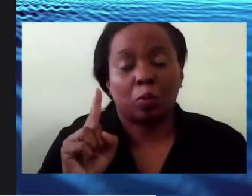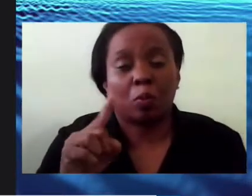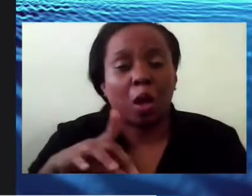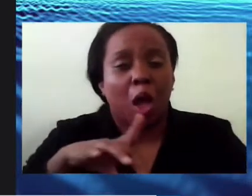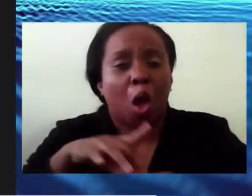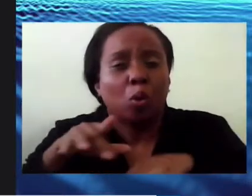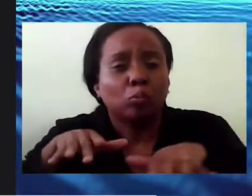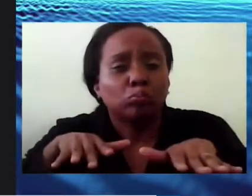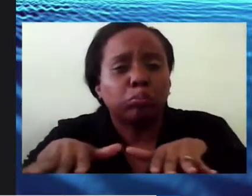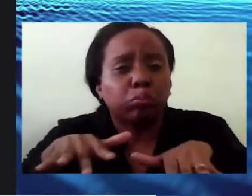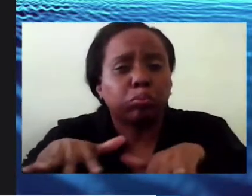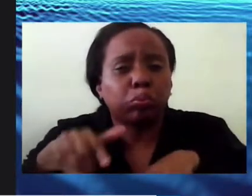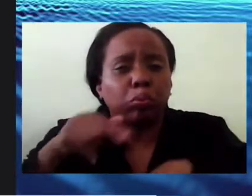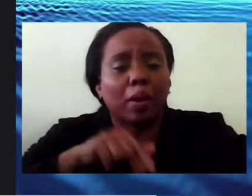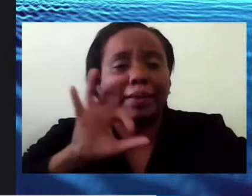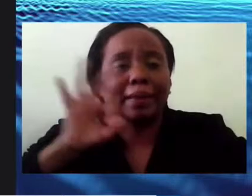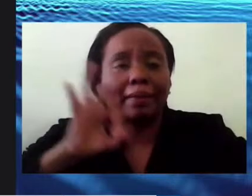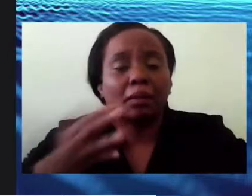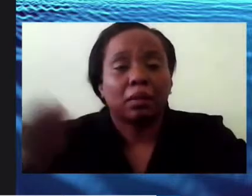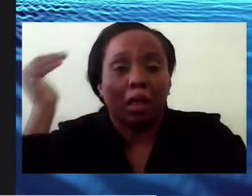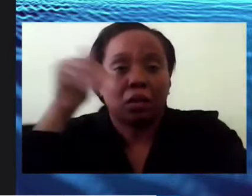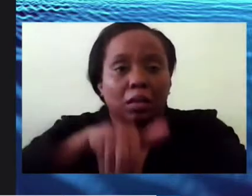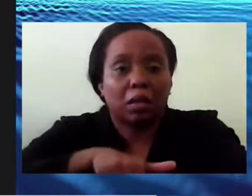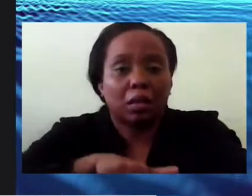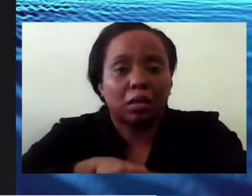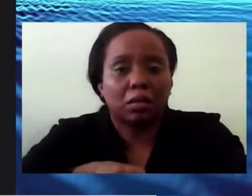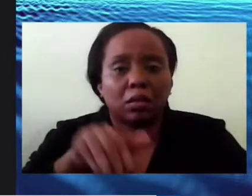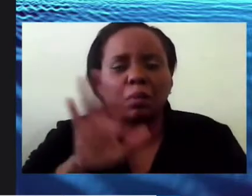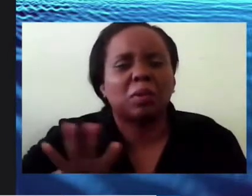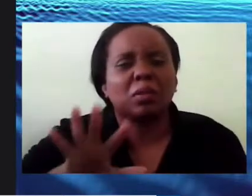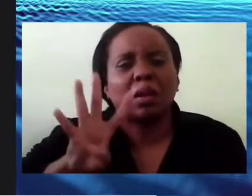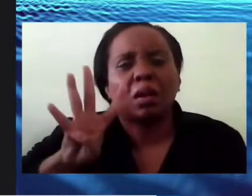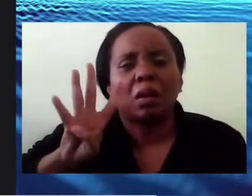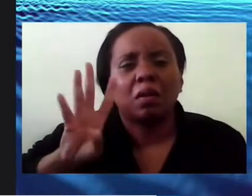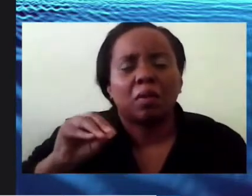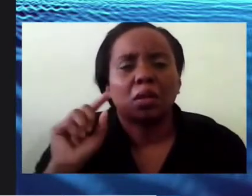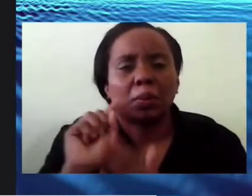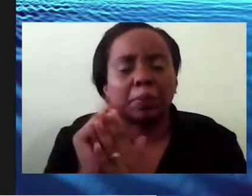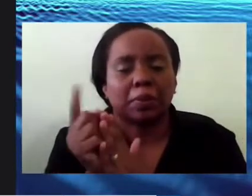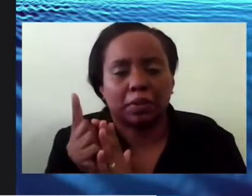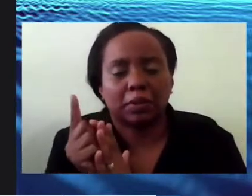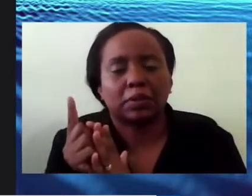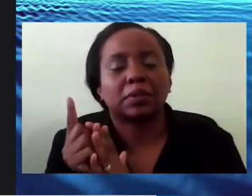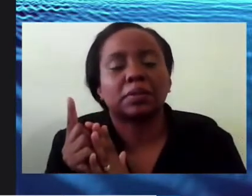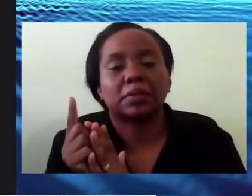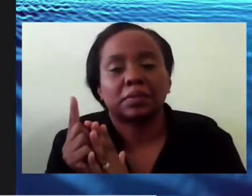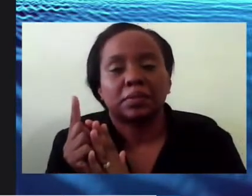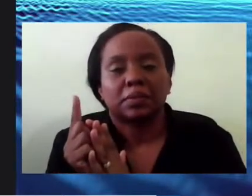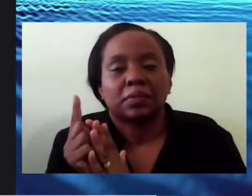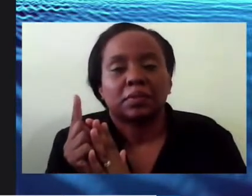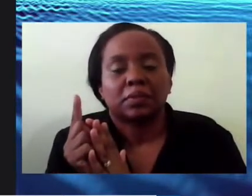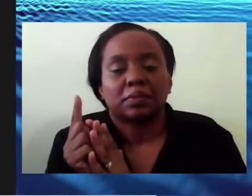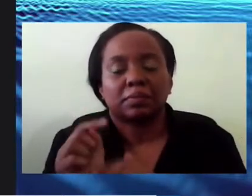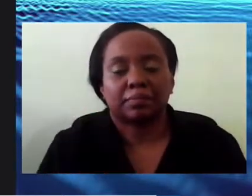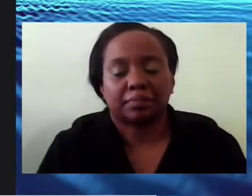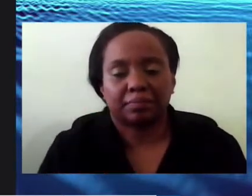o'clock last night, and this lasted about 40 minutes. Tremor is a type